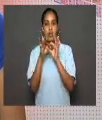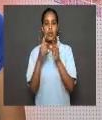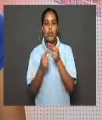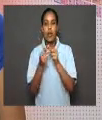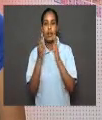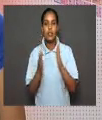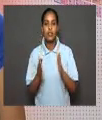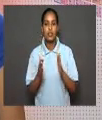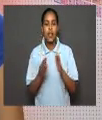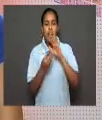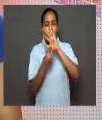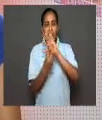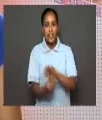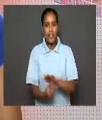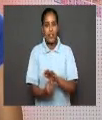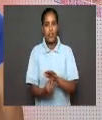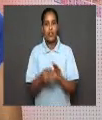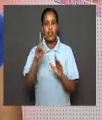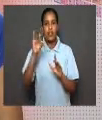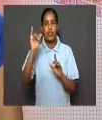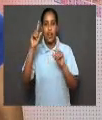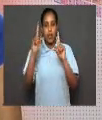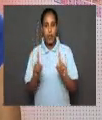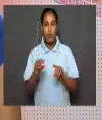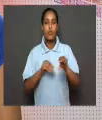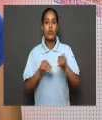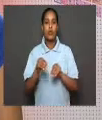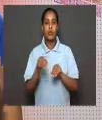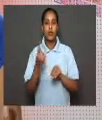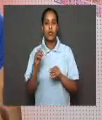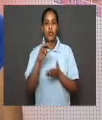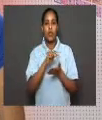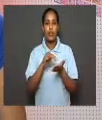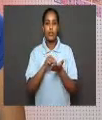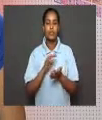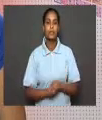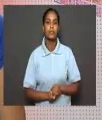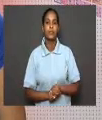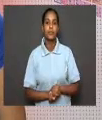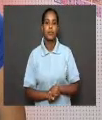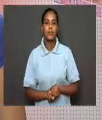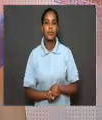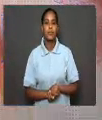bond polarities, affects the dipole moment of molecules.